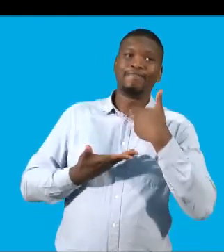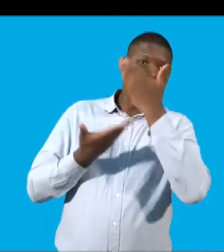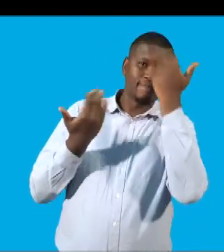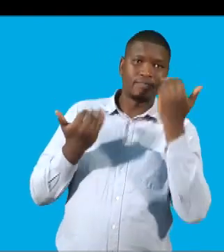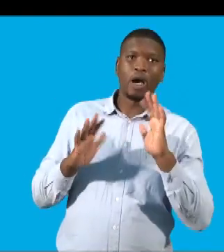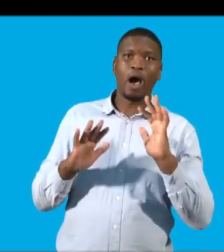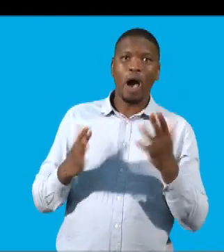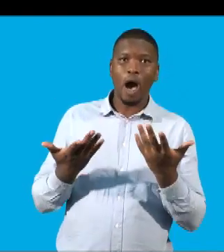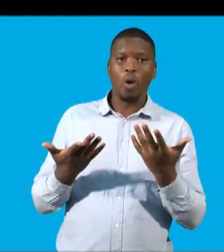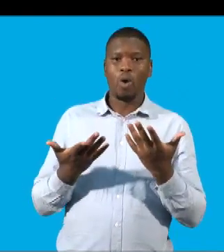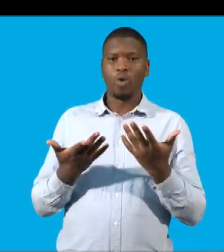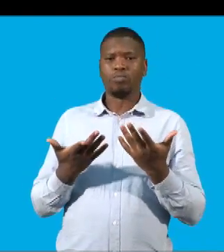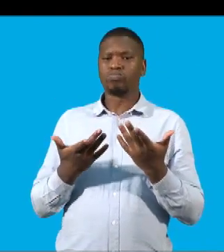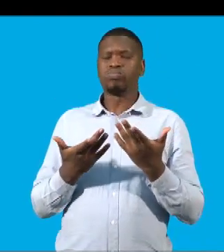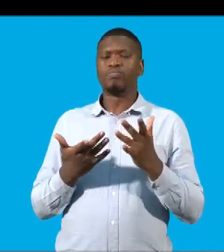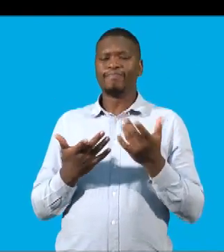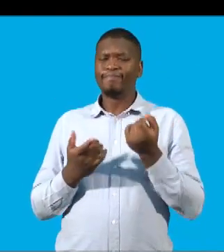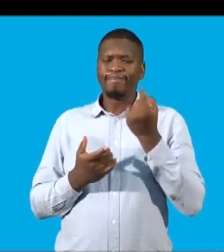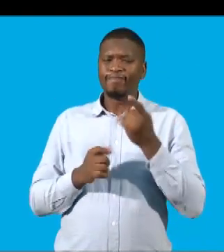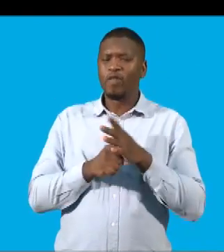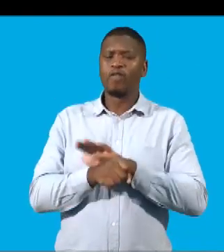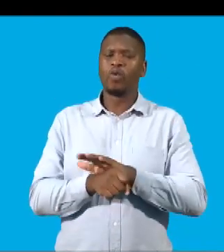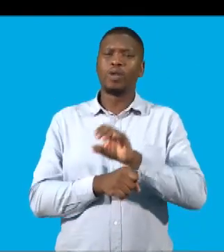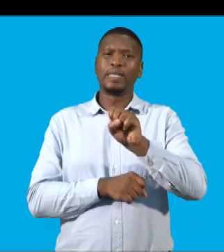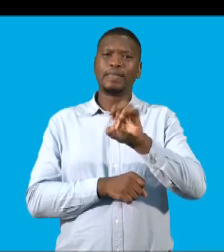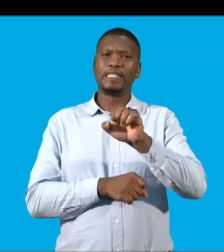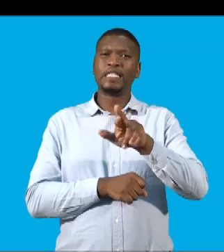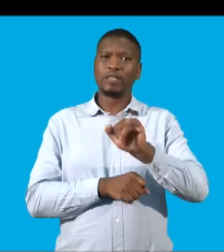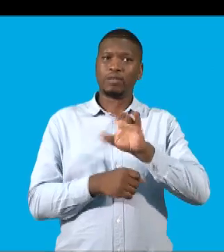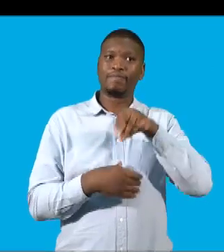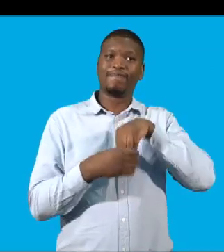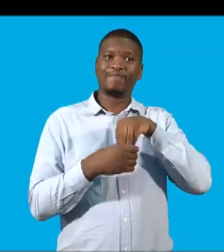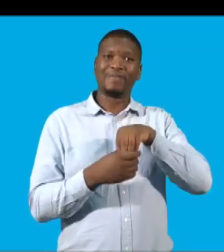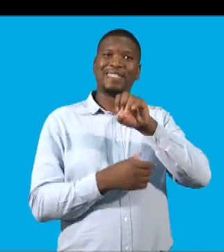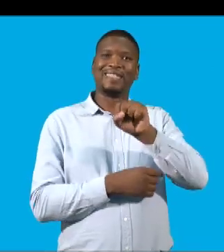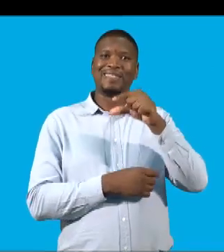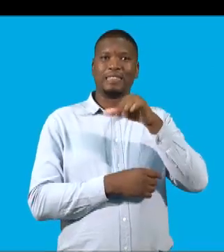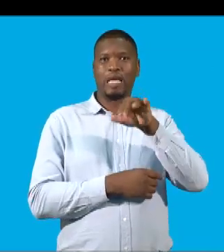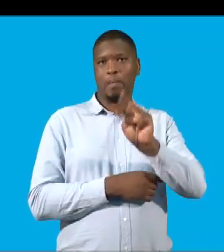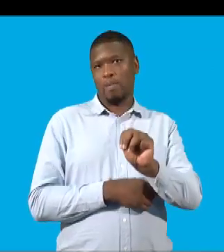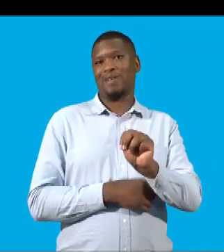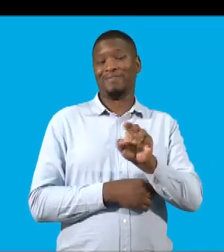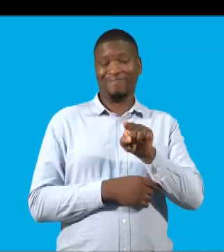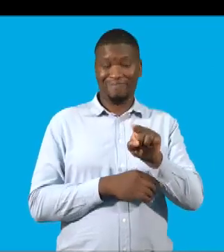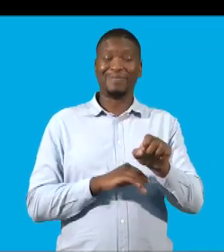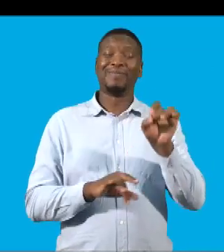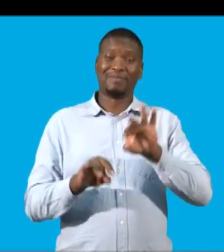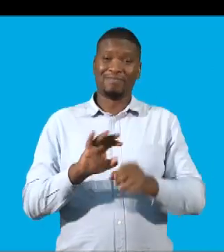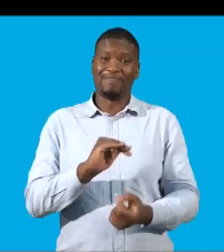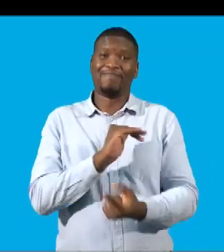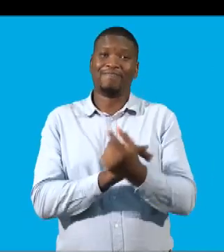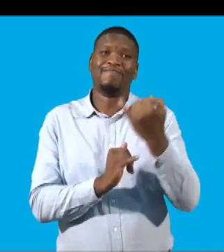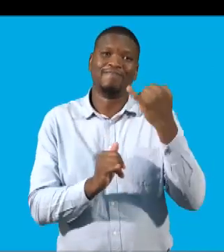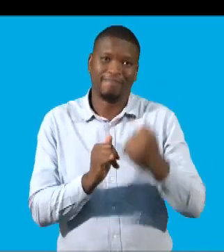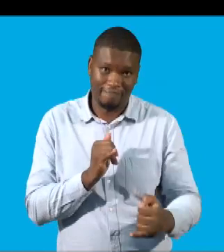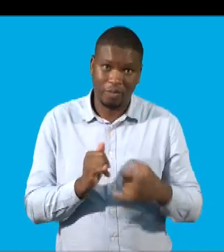learners do not know how to interpret a series presented in sigma notation. So those are the common errors.